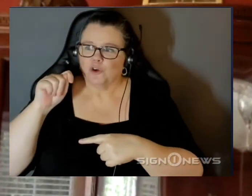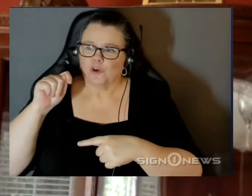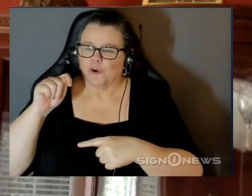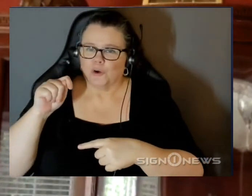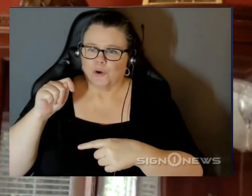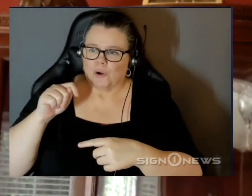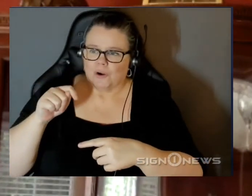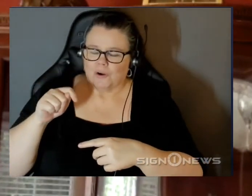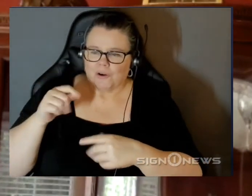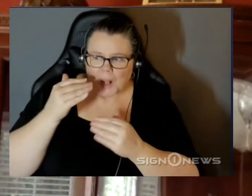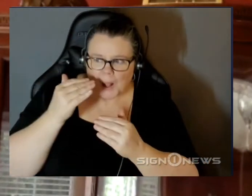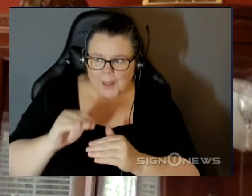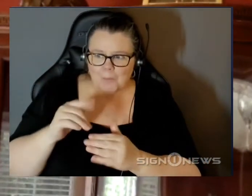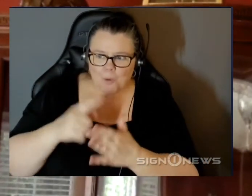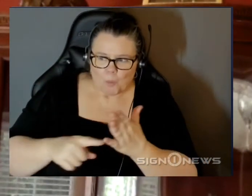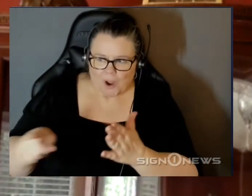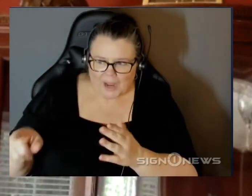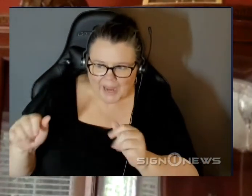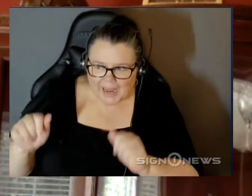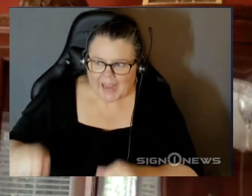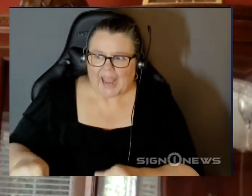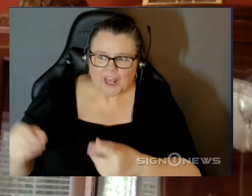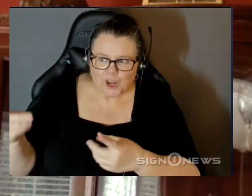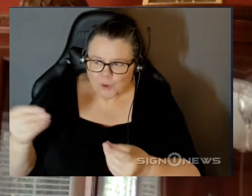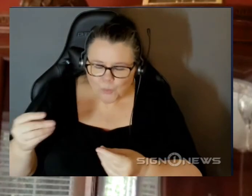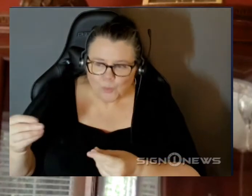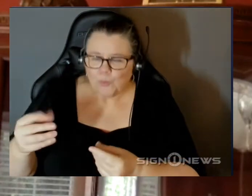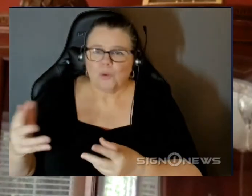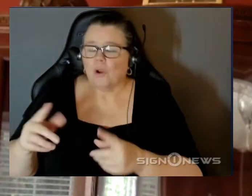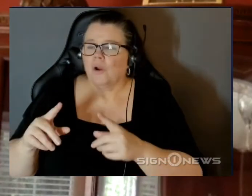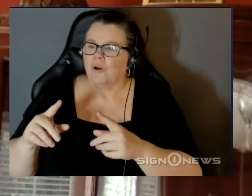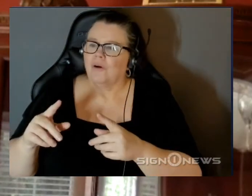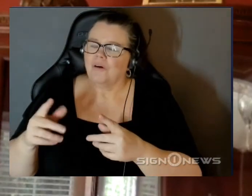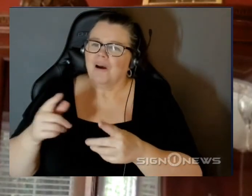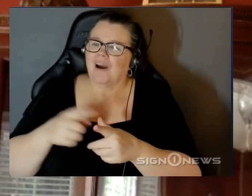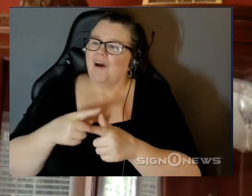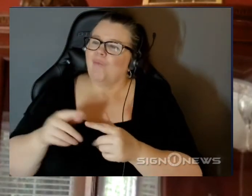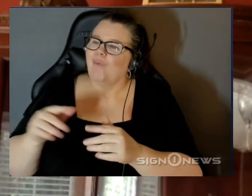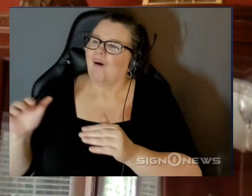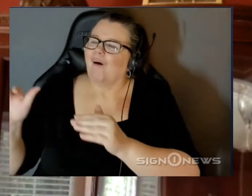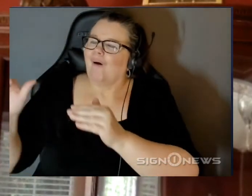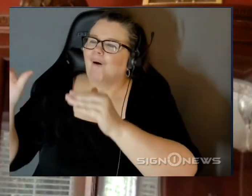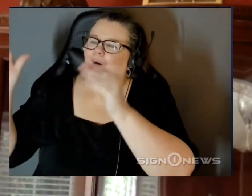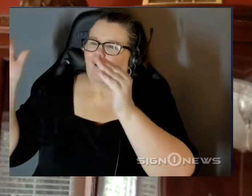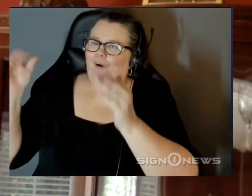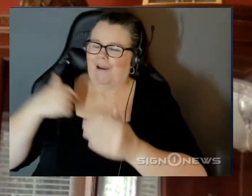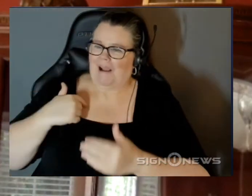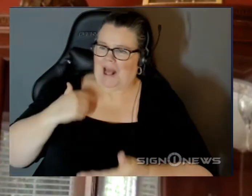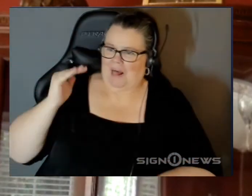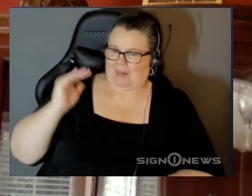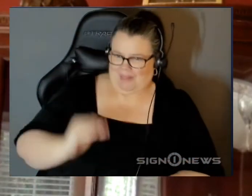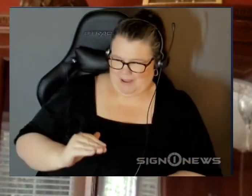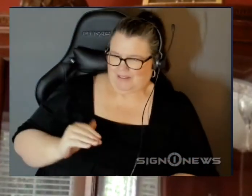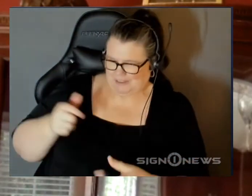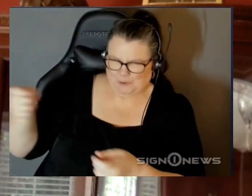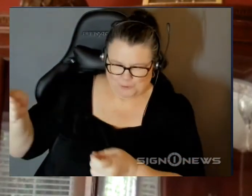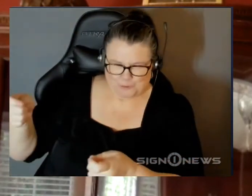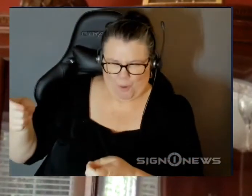more of a difficult time with that because he needs 24/7 support, physical support.